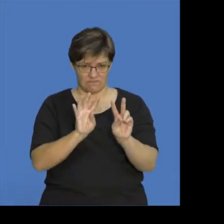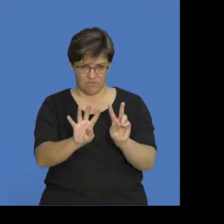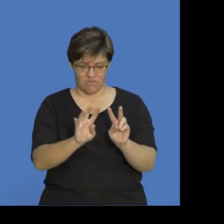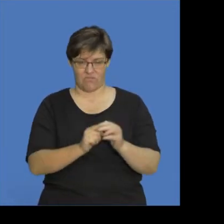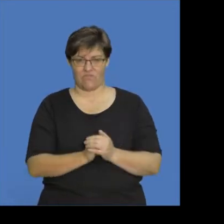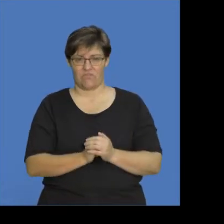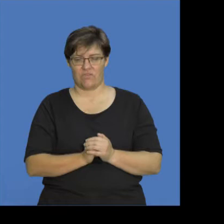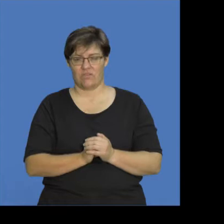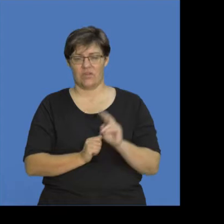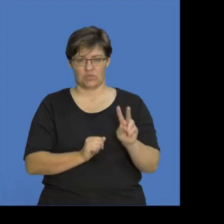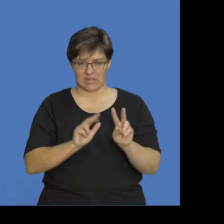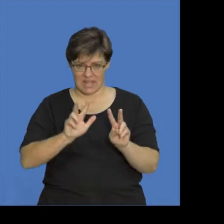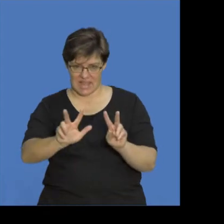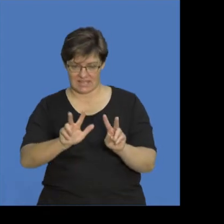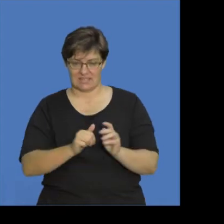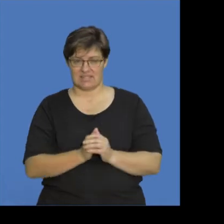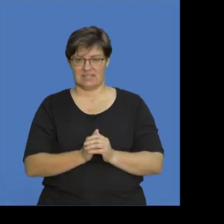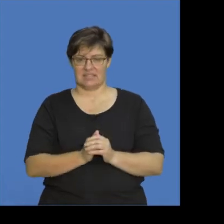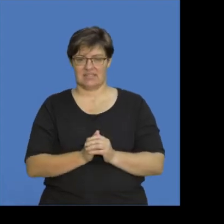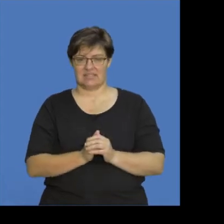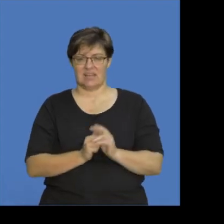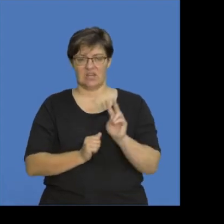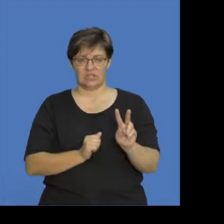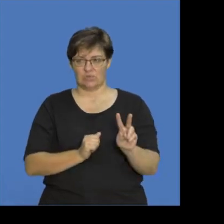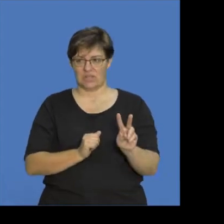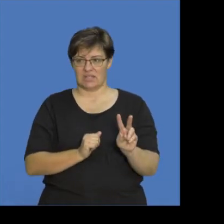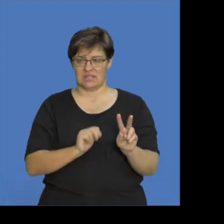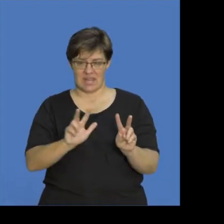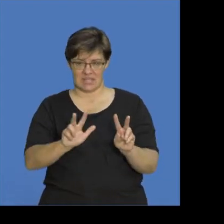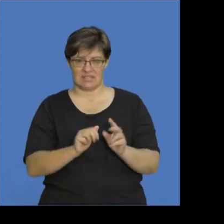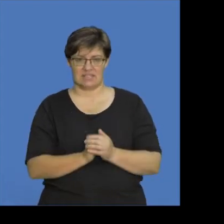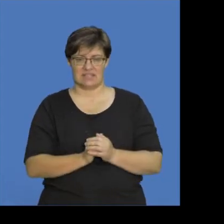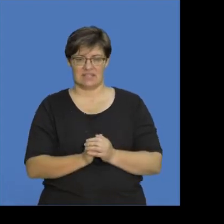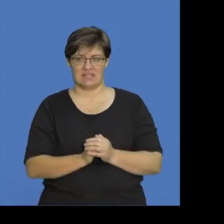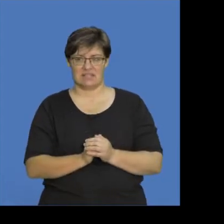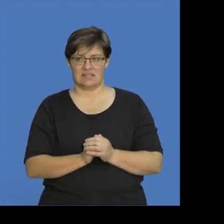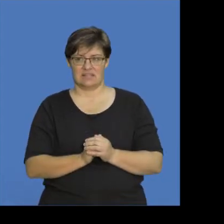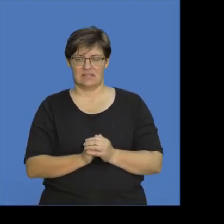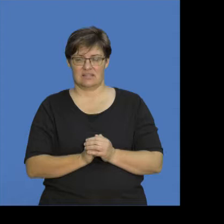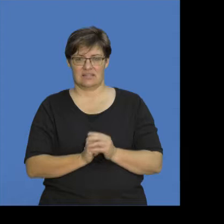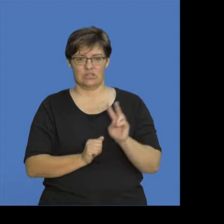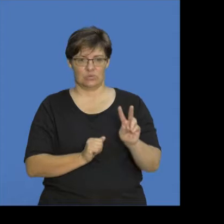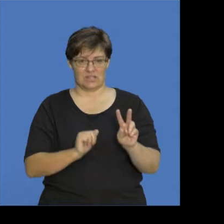We go 24, 28, 28,